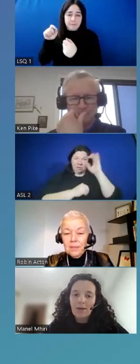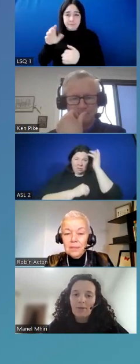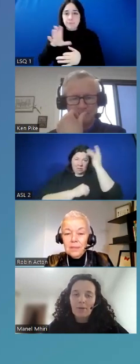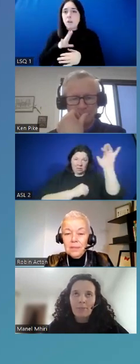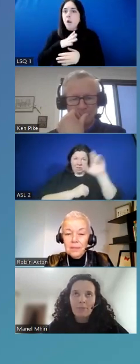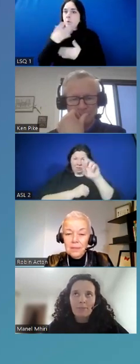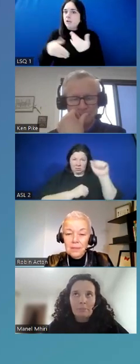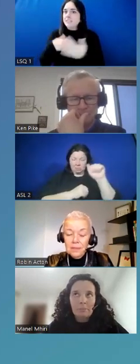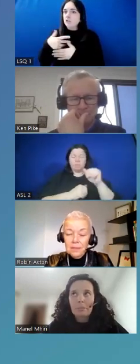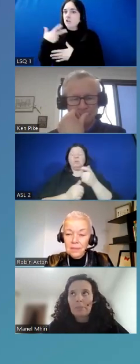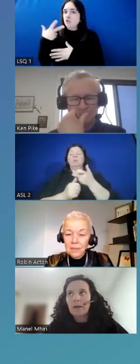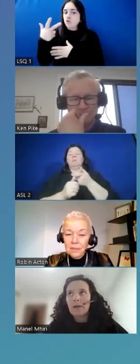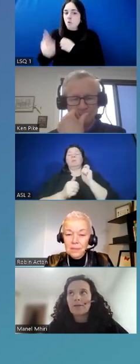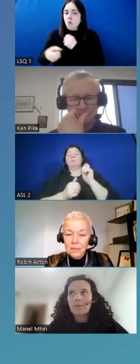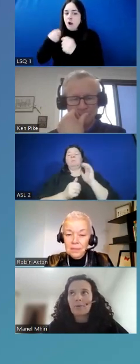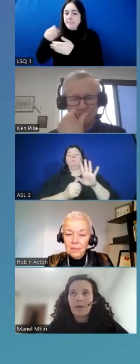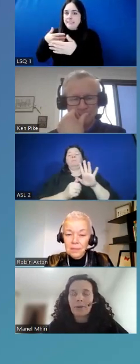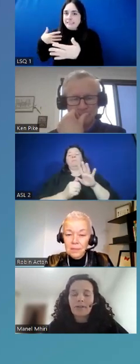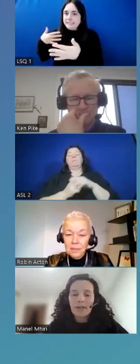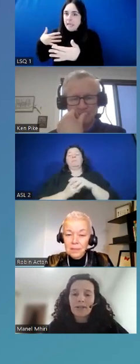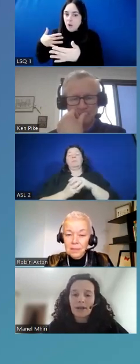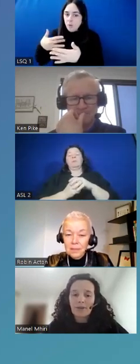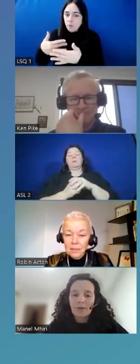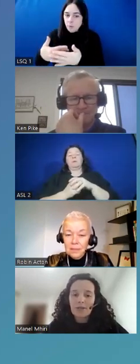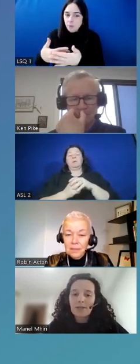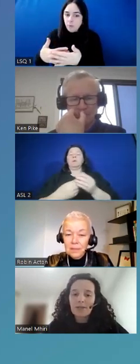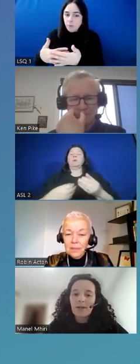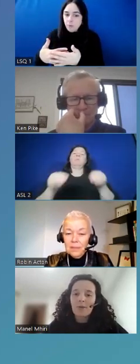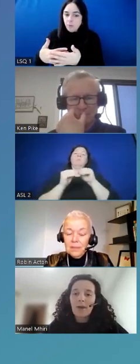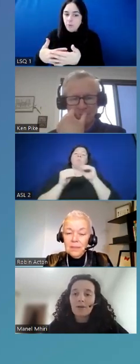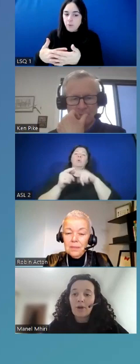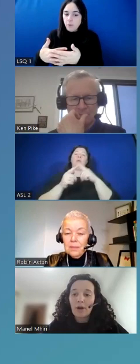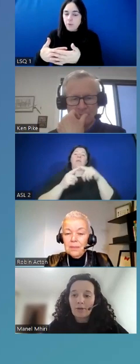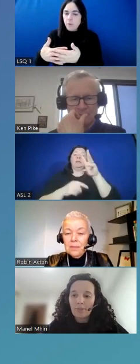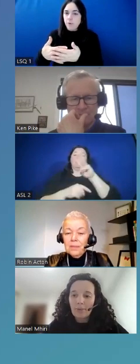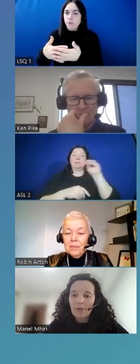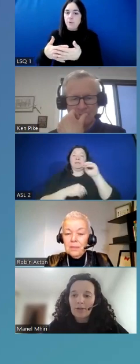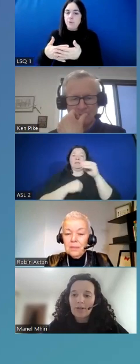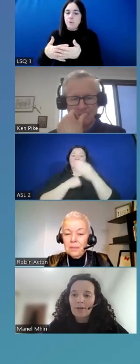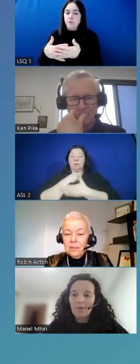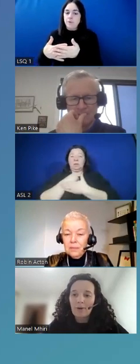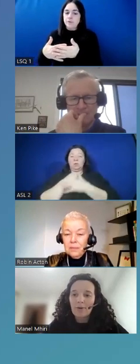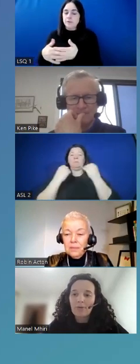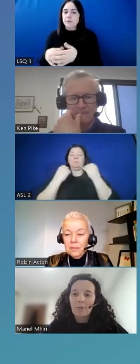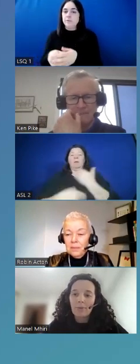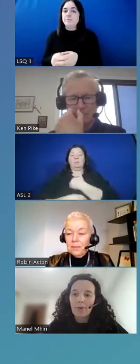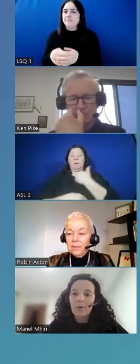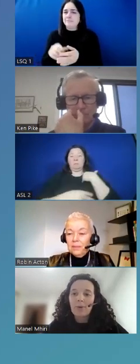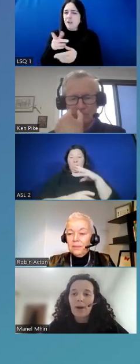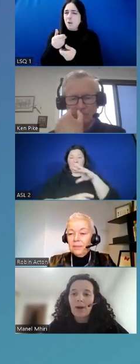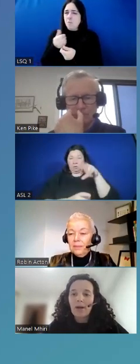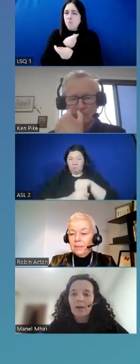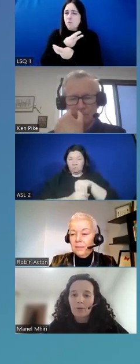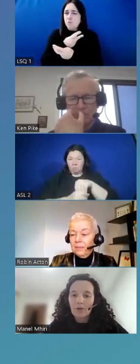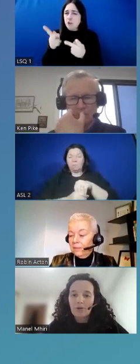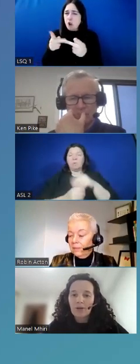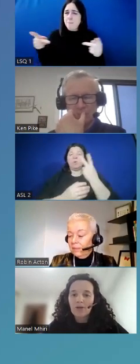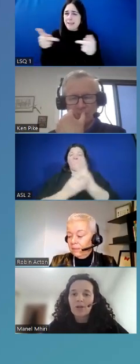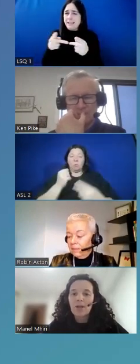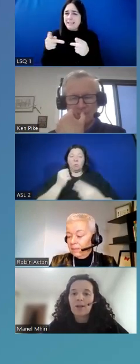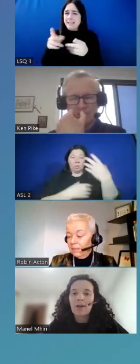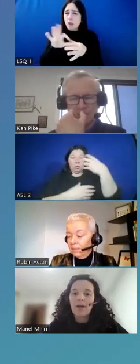disabilities from, I guess, more than 60 countries. We had a lot of members involved from both